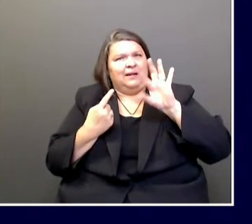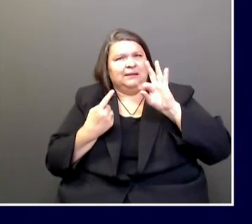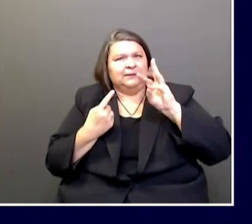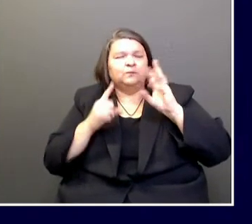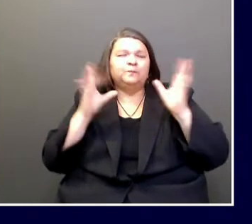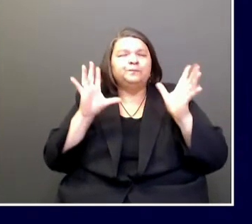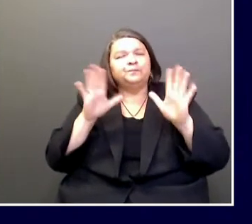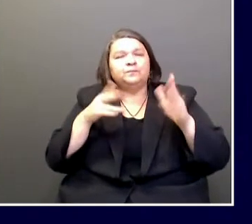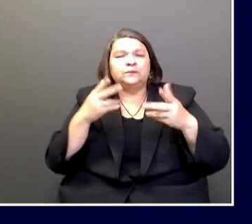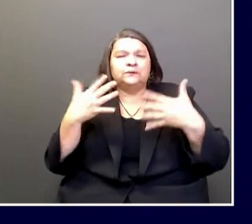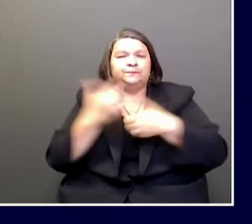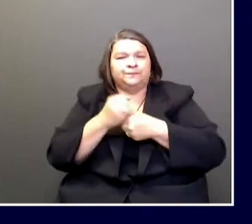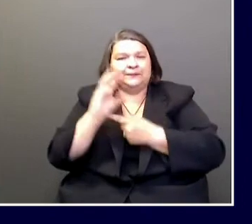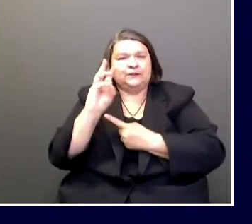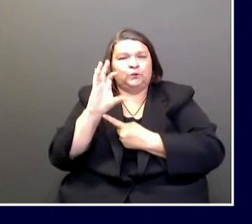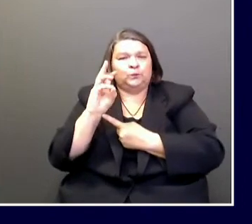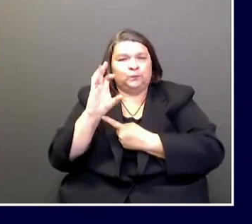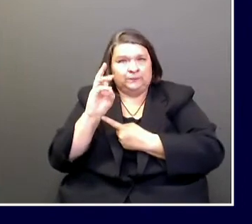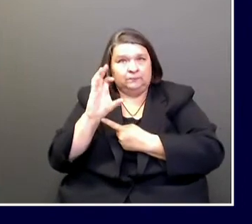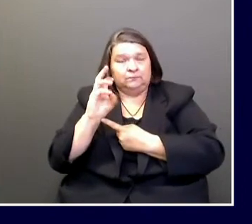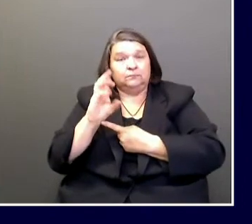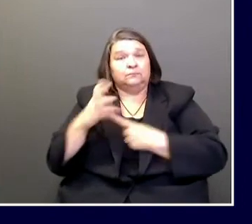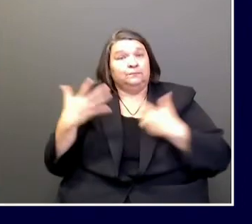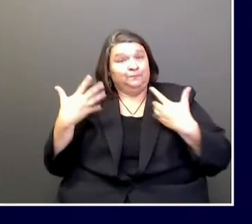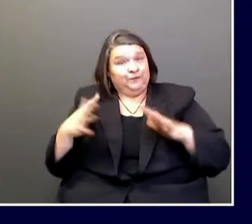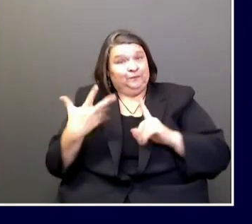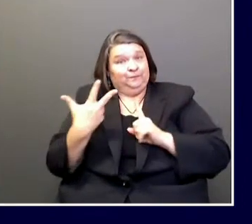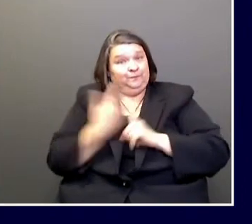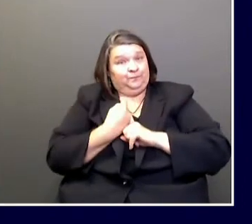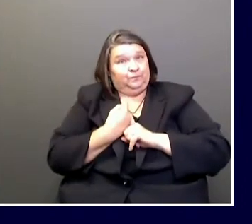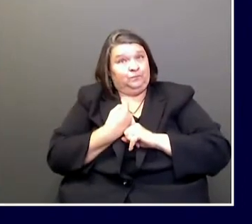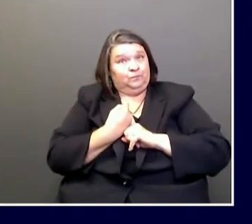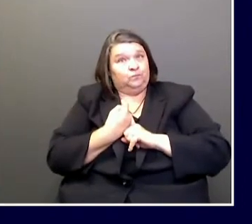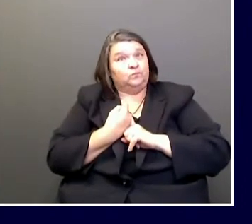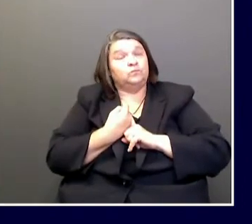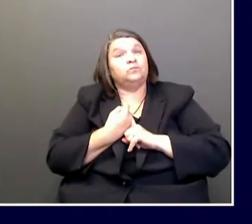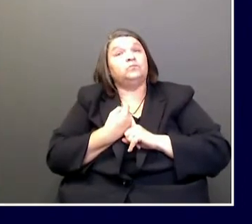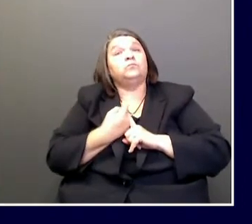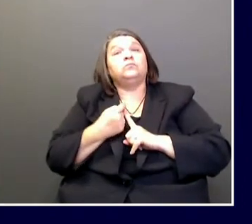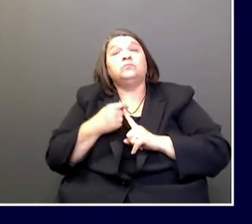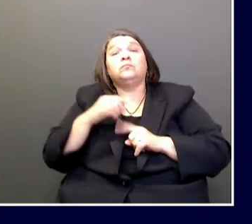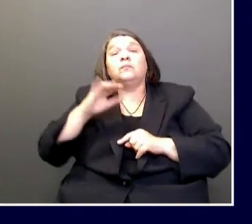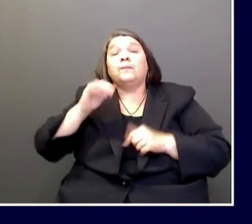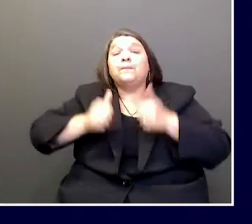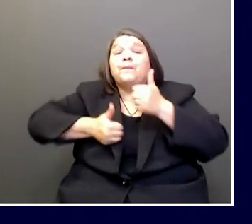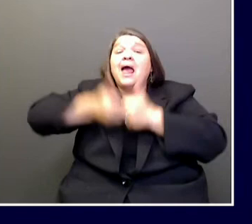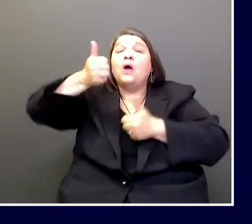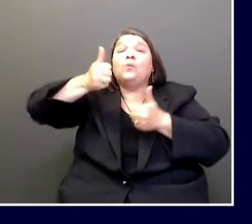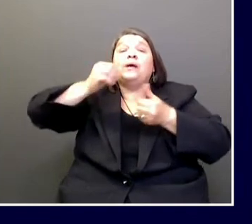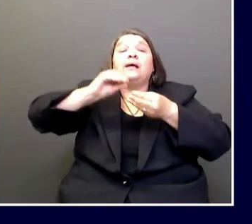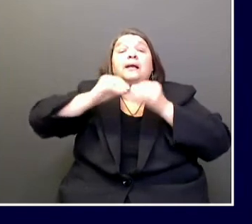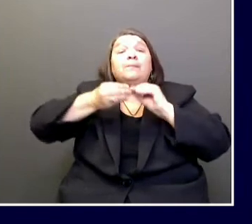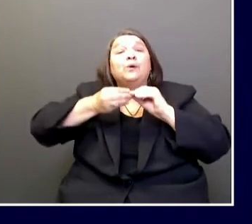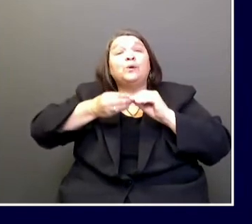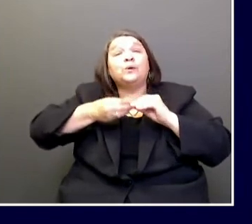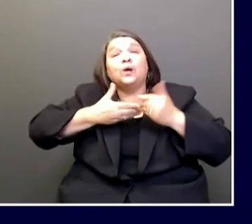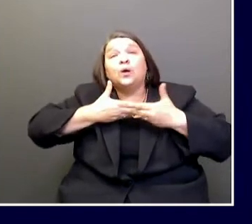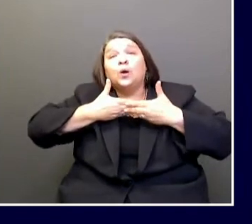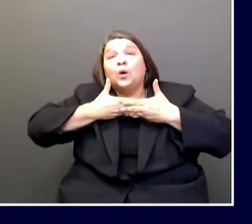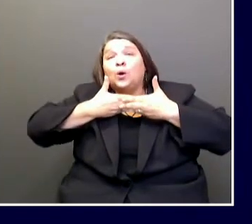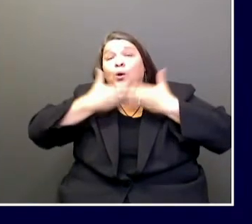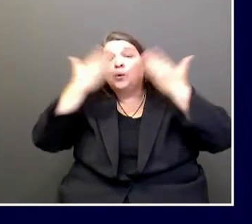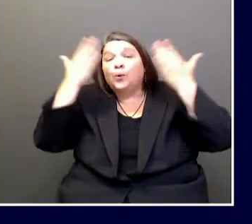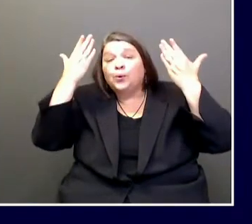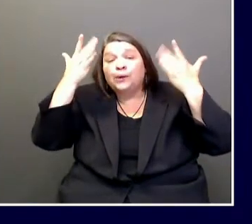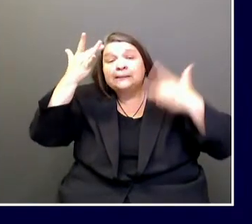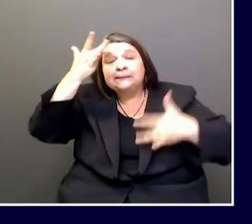Maine, is that the majority do not have any symptoms. We found out about them because they were participating